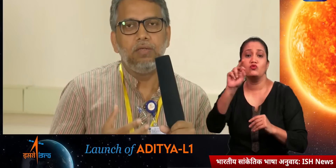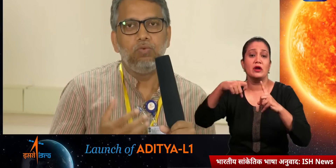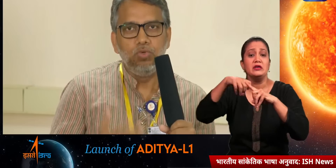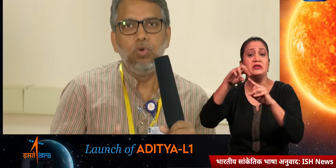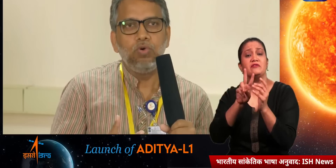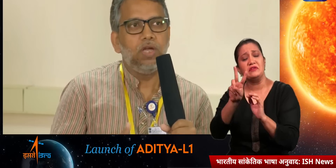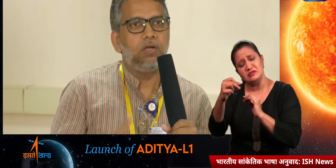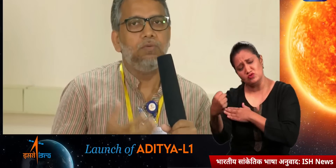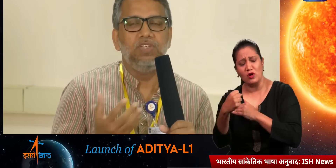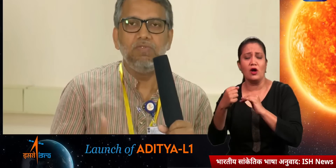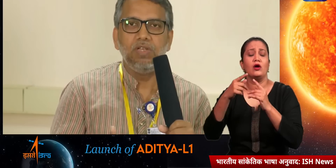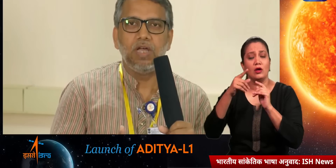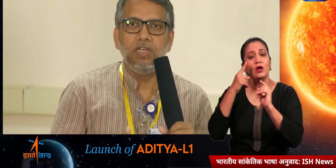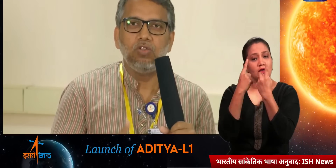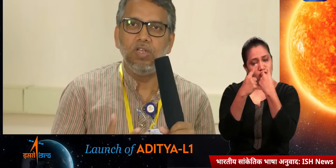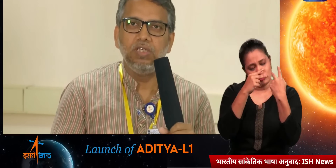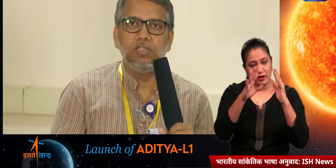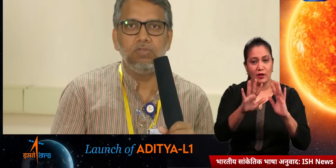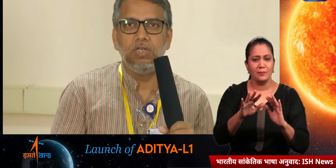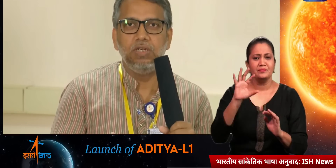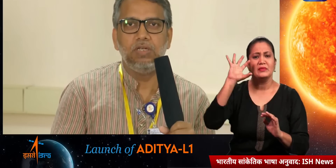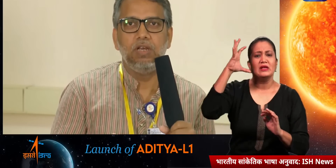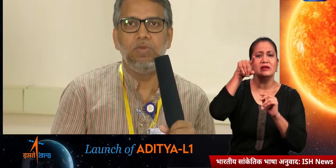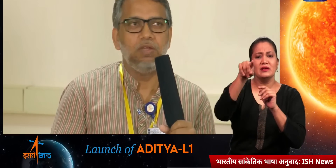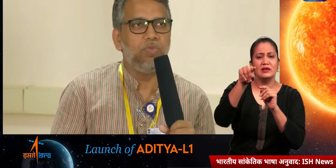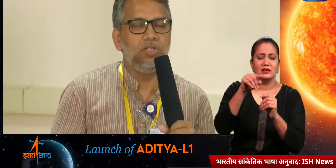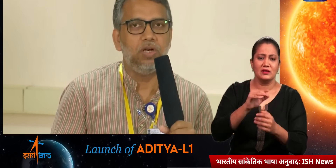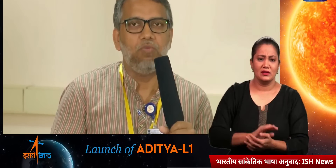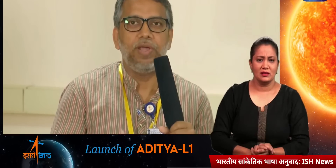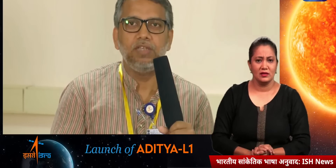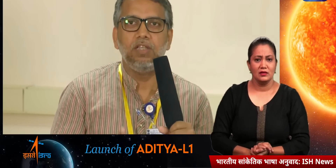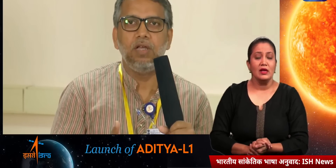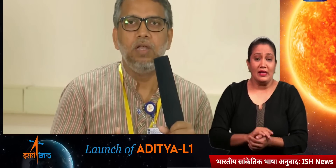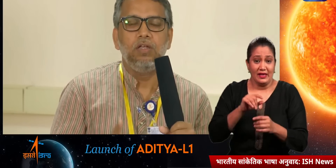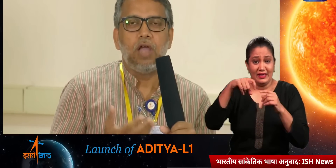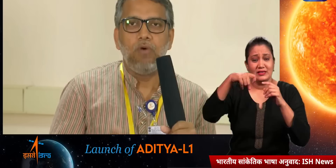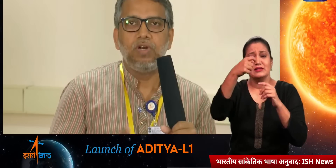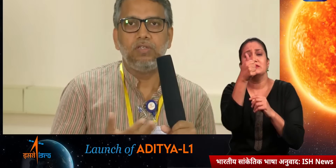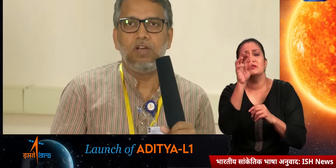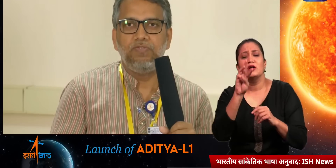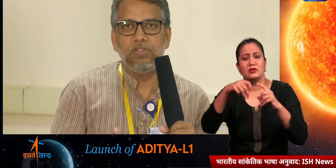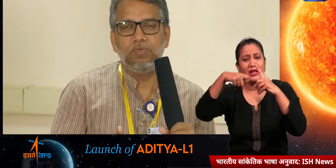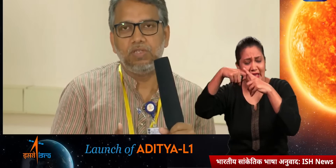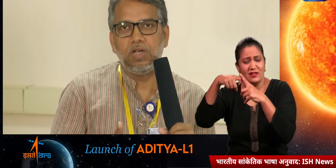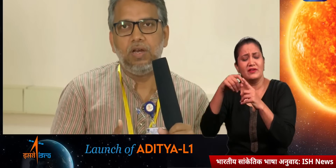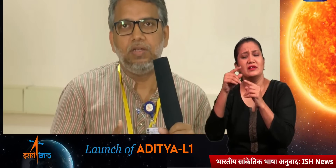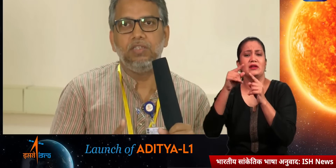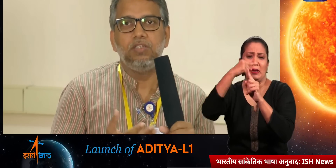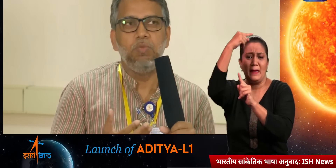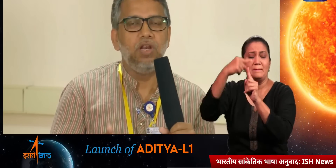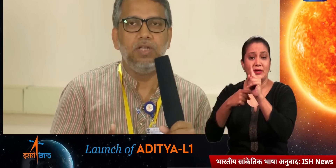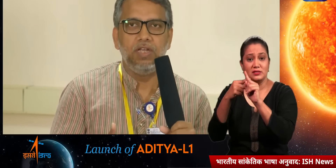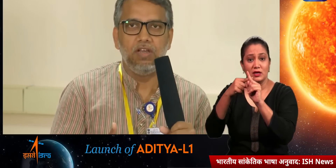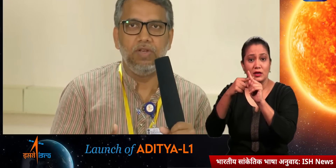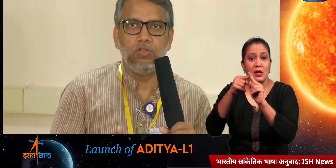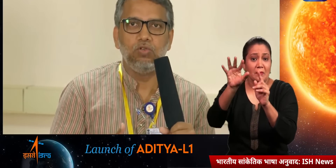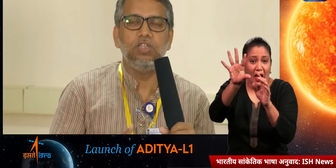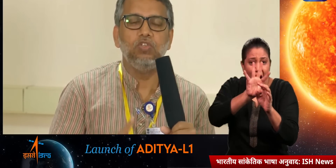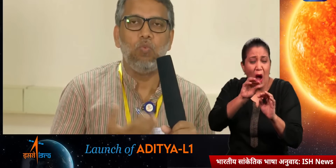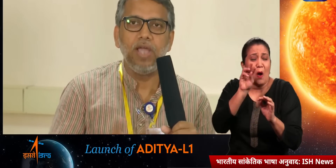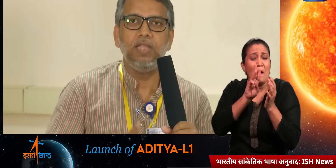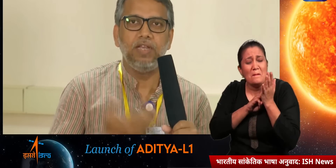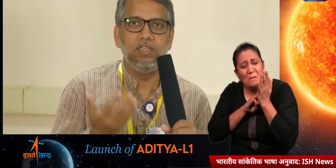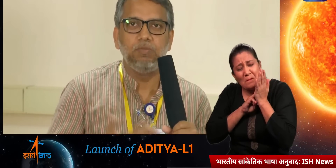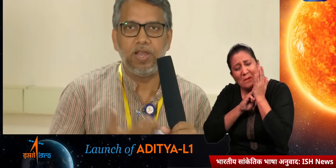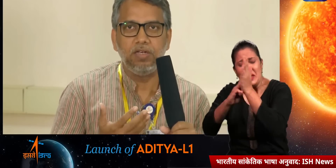And we know that visible sun is only 6000 degree Kelvin temperature, whereas the outer surface of the sun is million degree Kelvin. So the